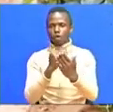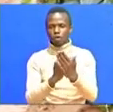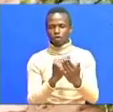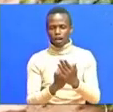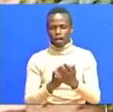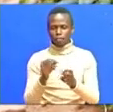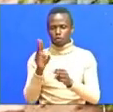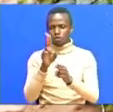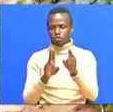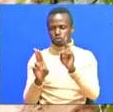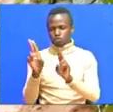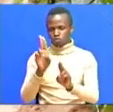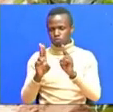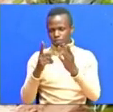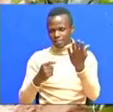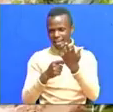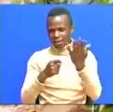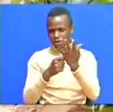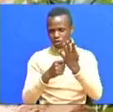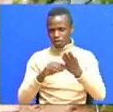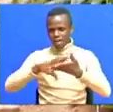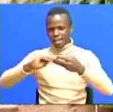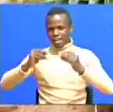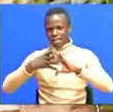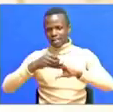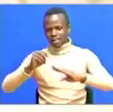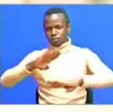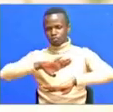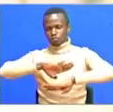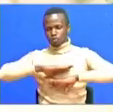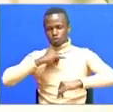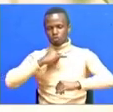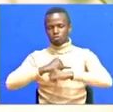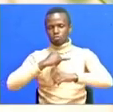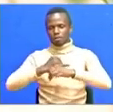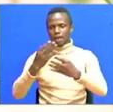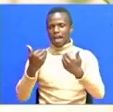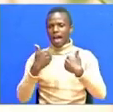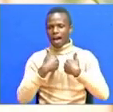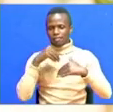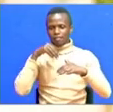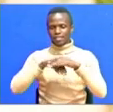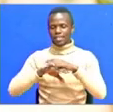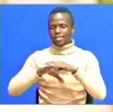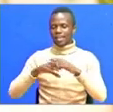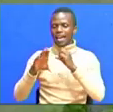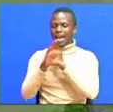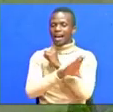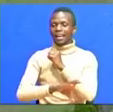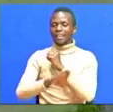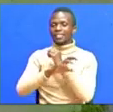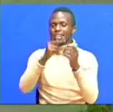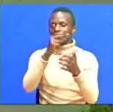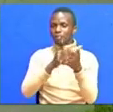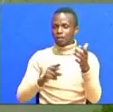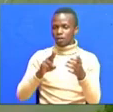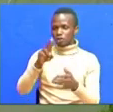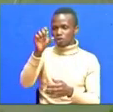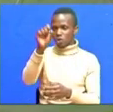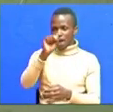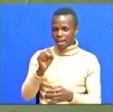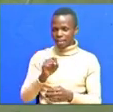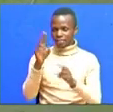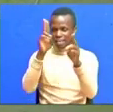smart technology are designed to create sustainable job opportunities in the countryside. The UN's International